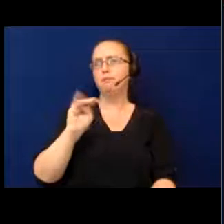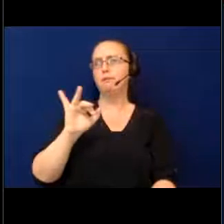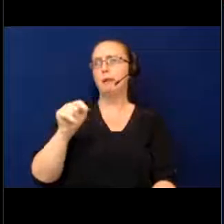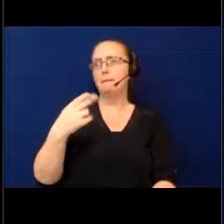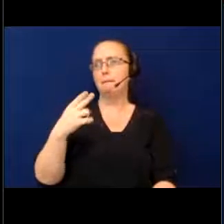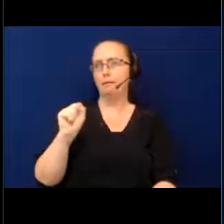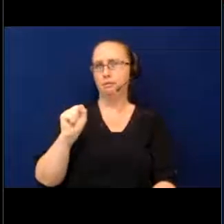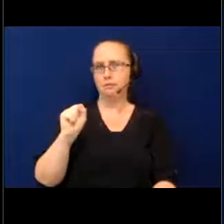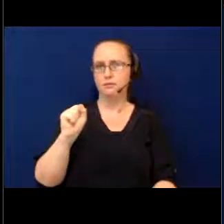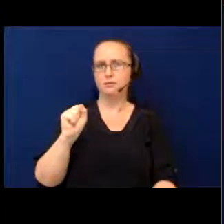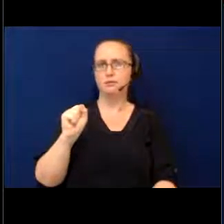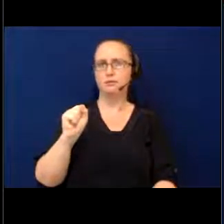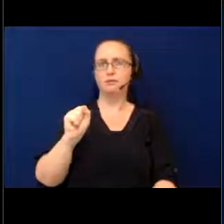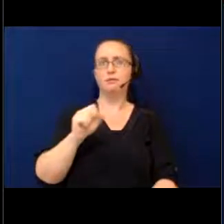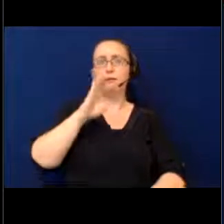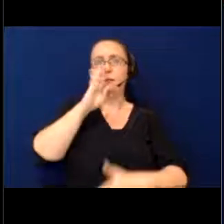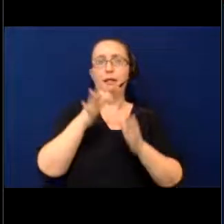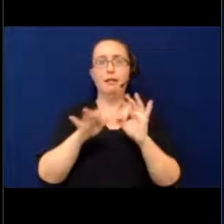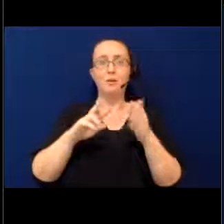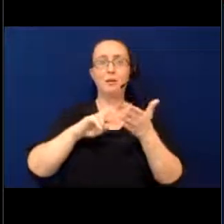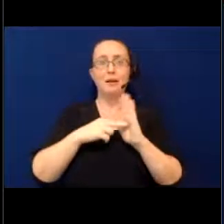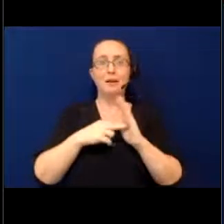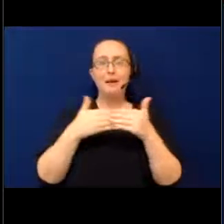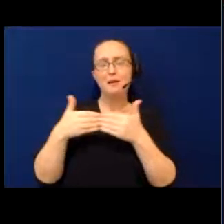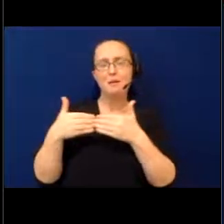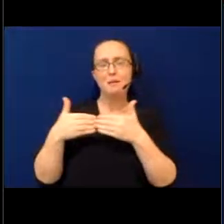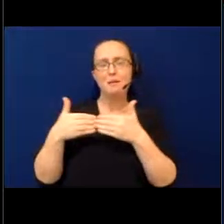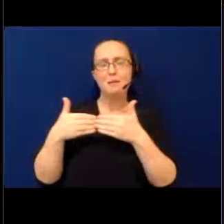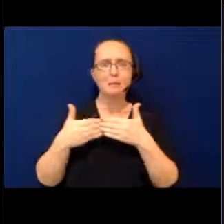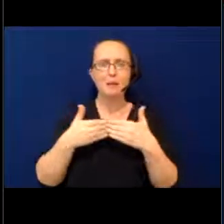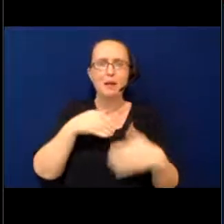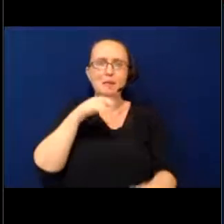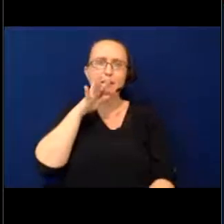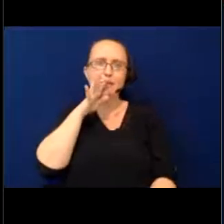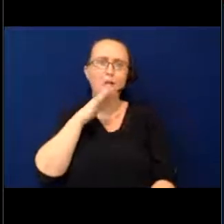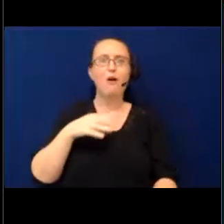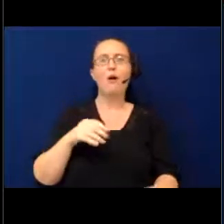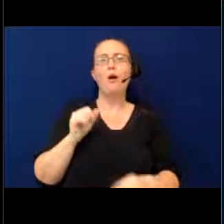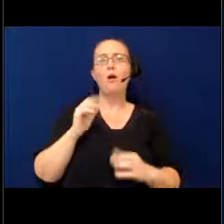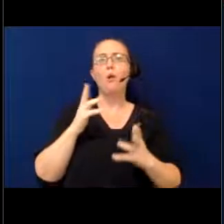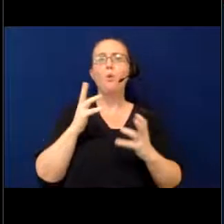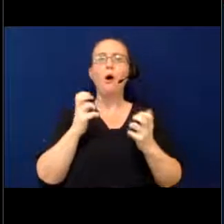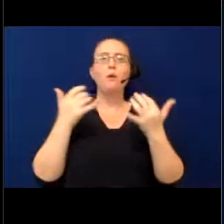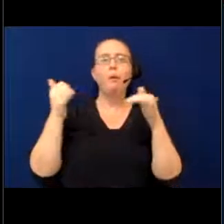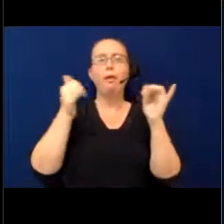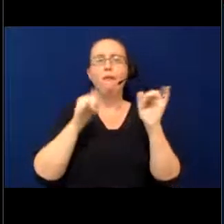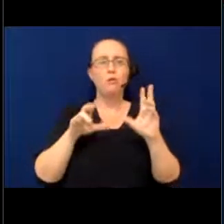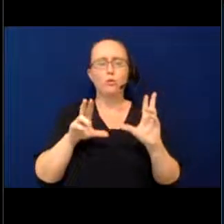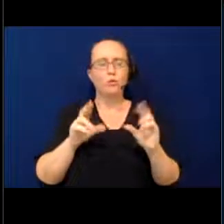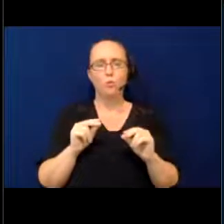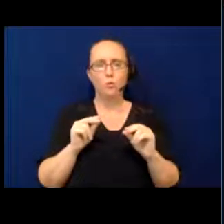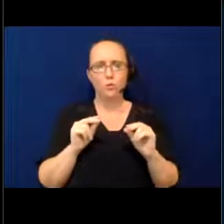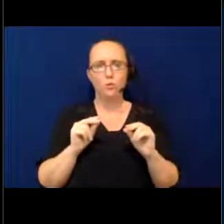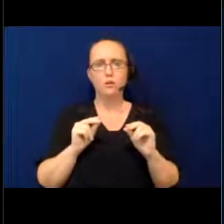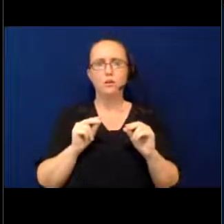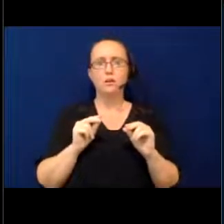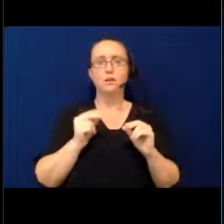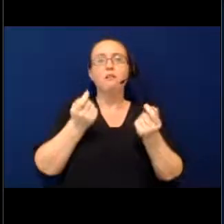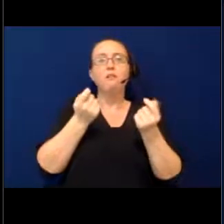is not baby talk or an attempt to be folksy or playful. It's not taking out